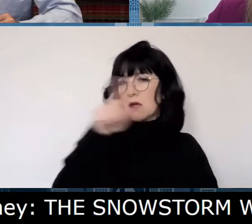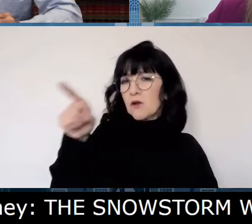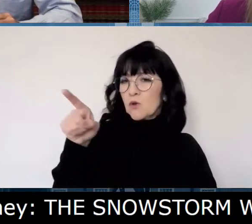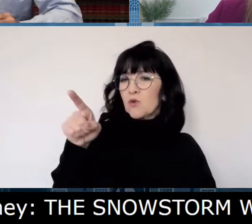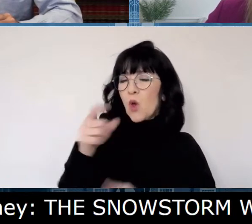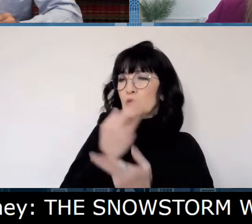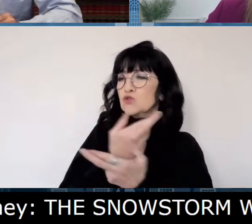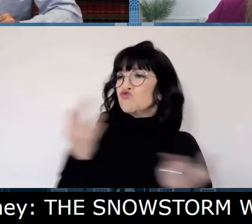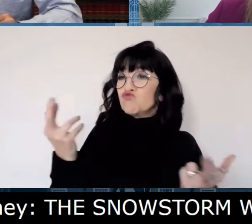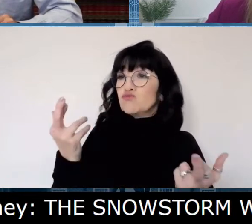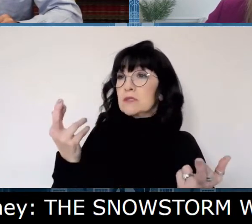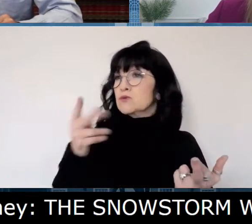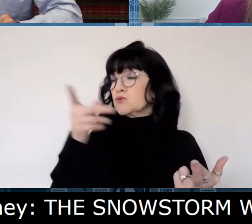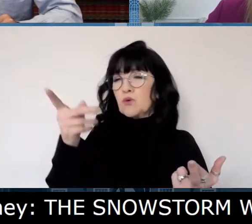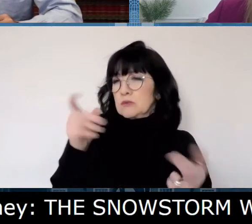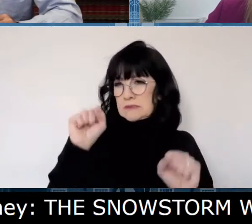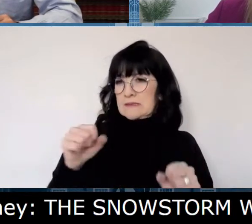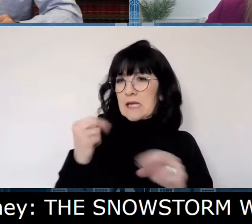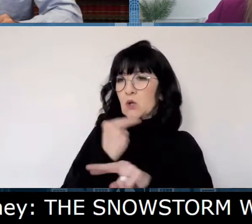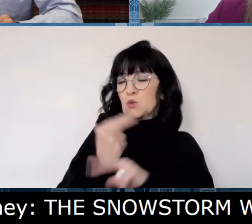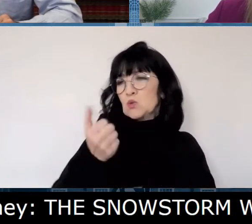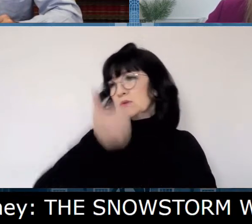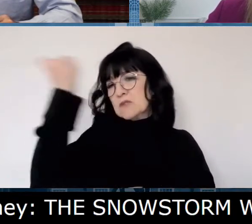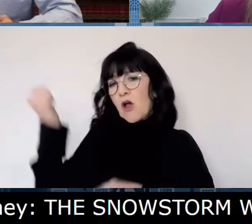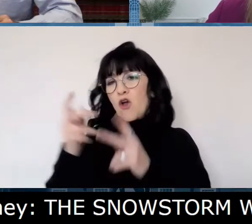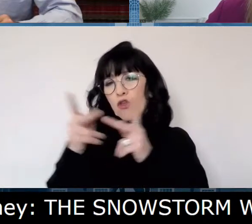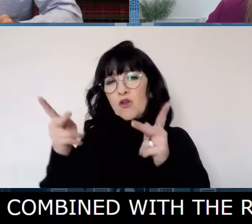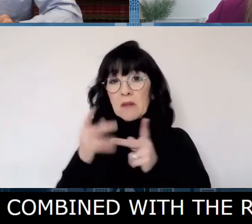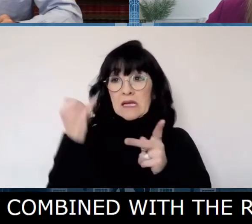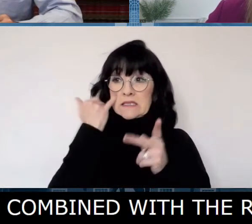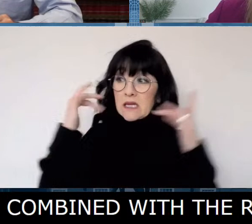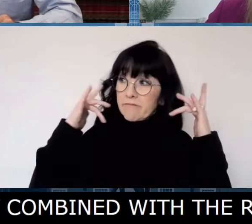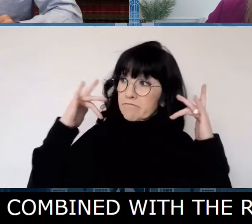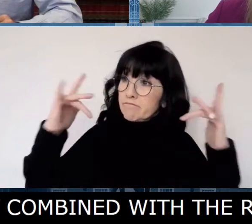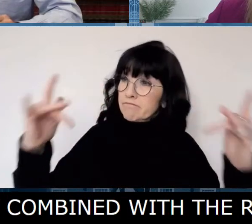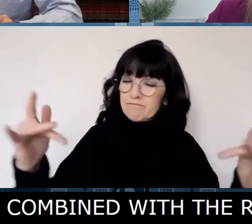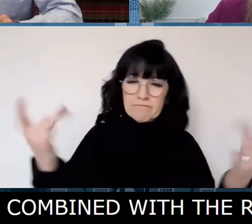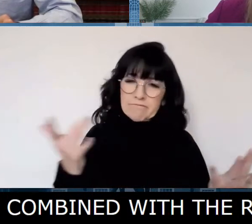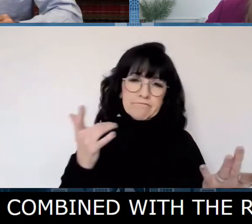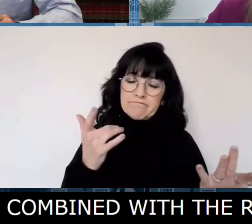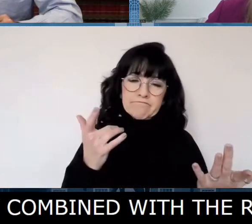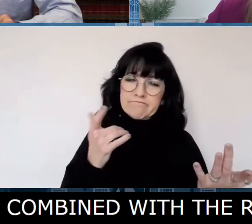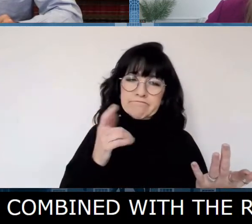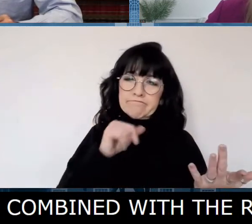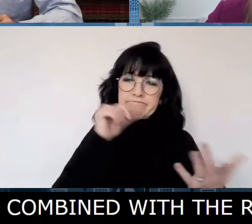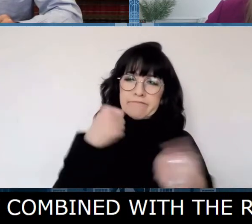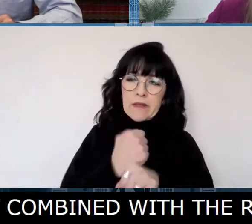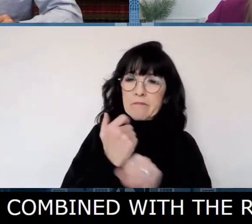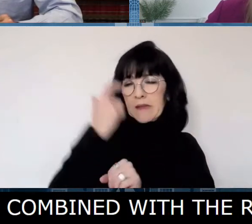could be better deployed somewhere else. Great, thank you. Thank you.